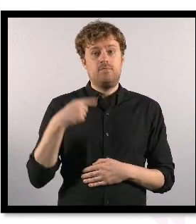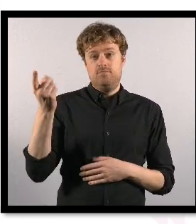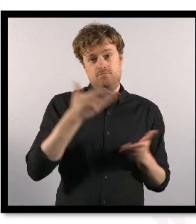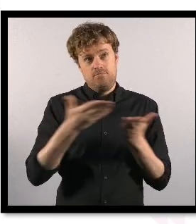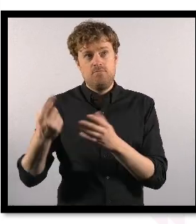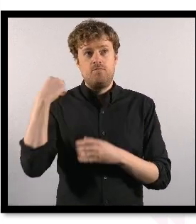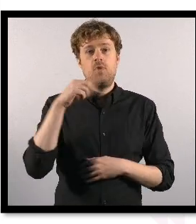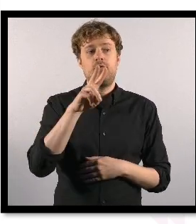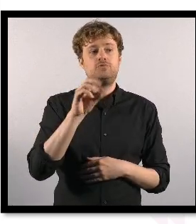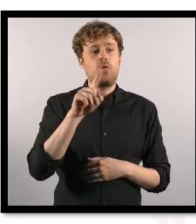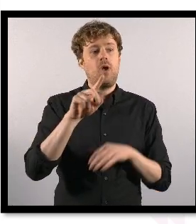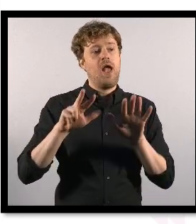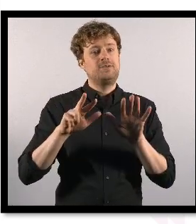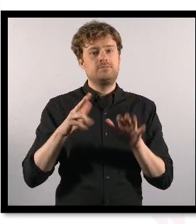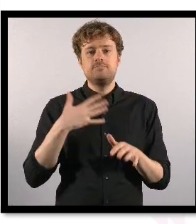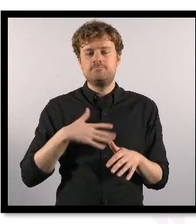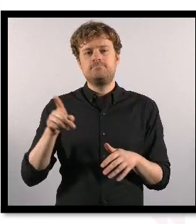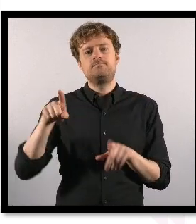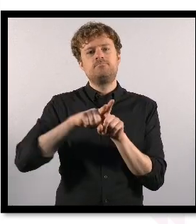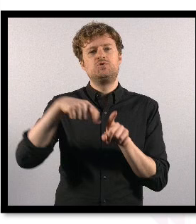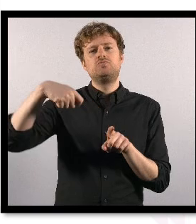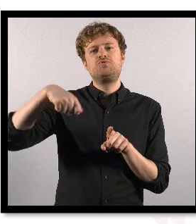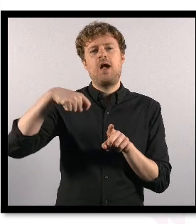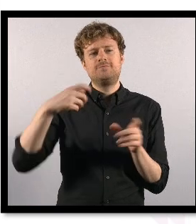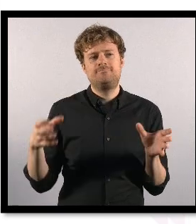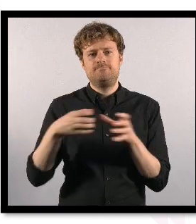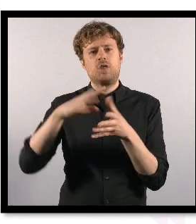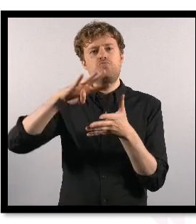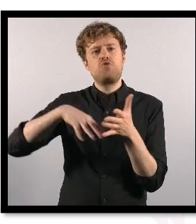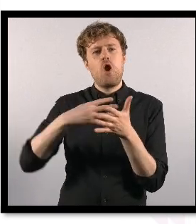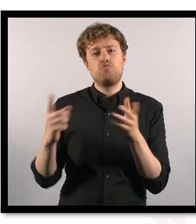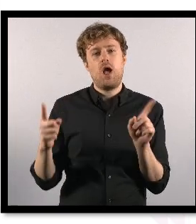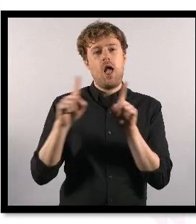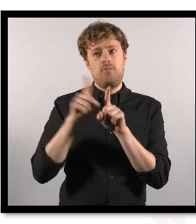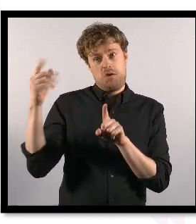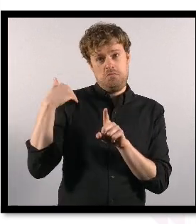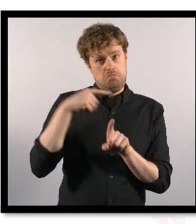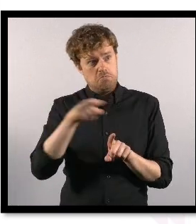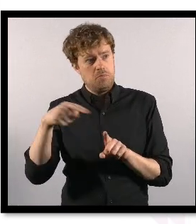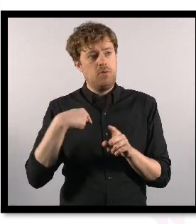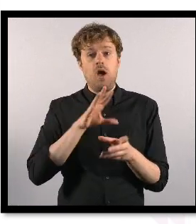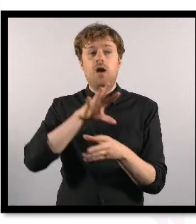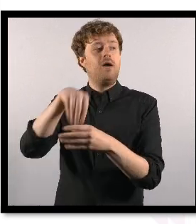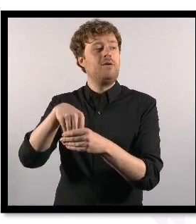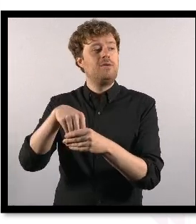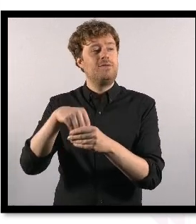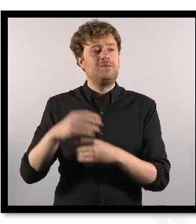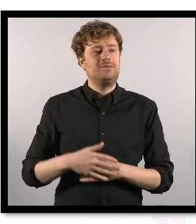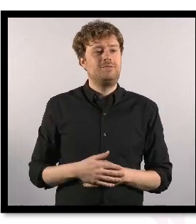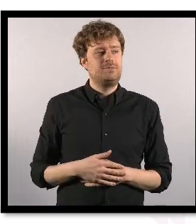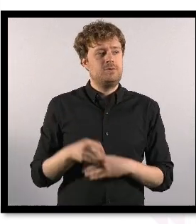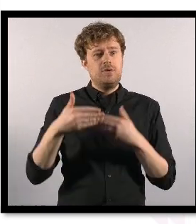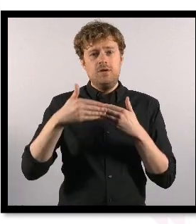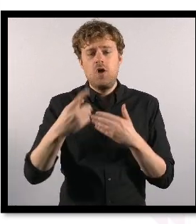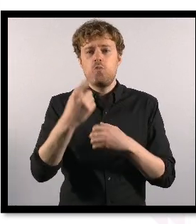Dan kind of gave me the confidence and get over the imposter syndrome to think, yeah, I could stand for the TOC. And then I ended up being on the TOC